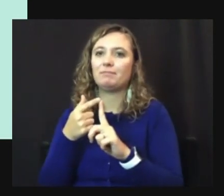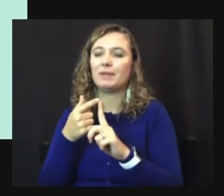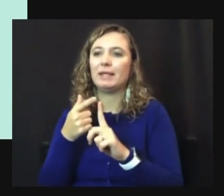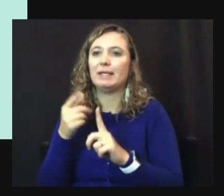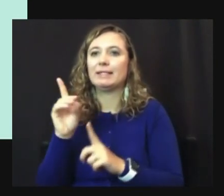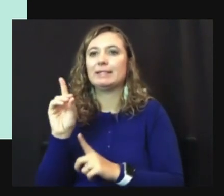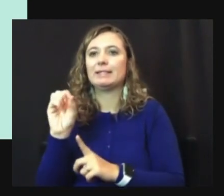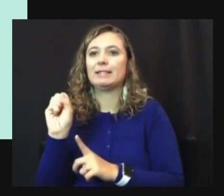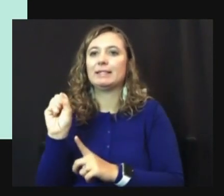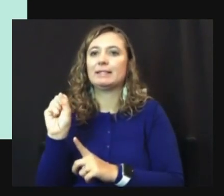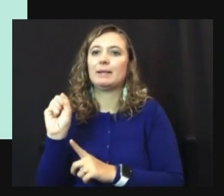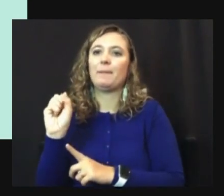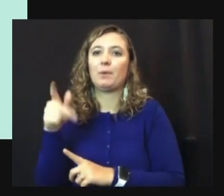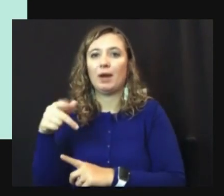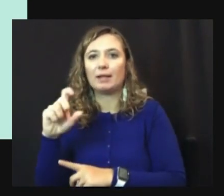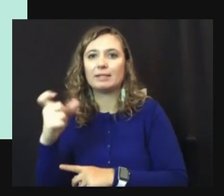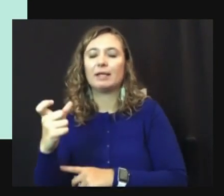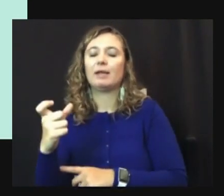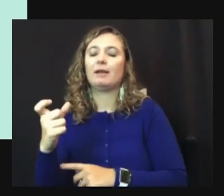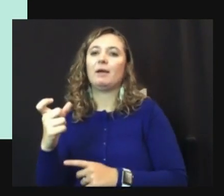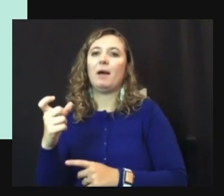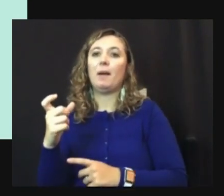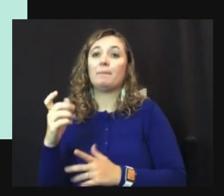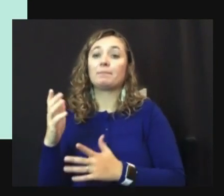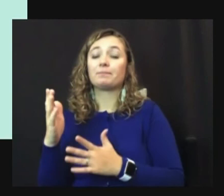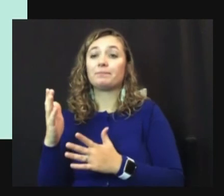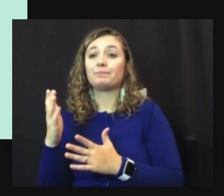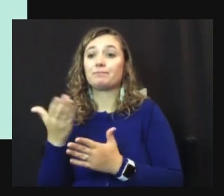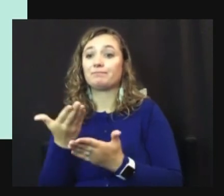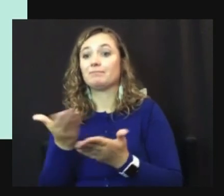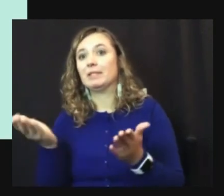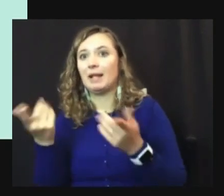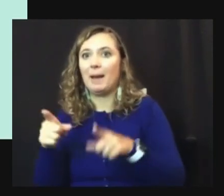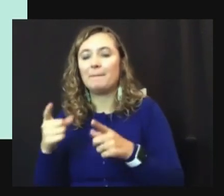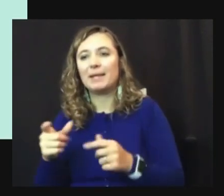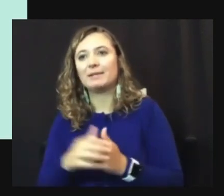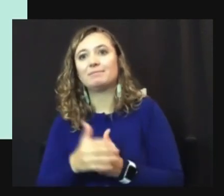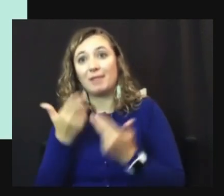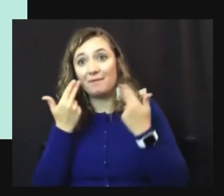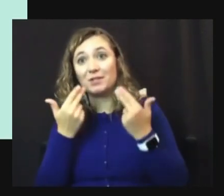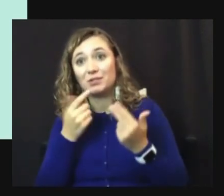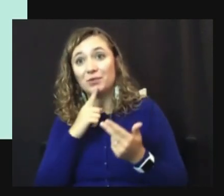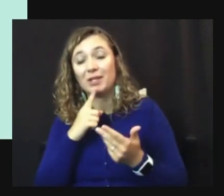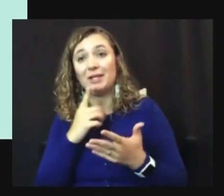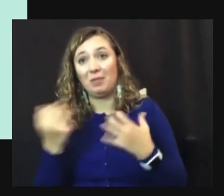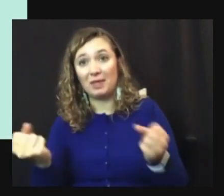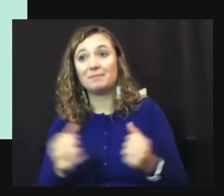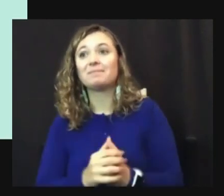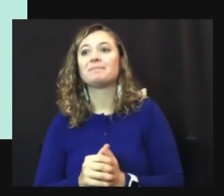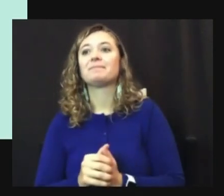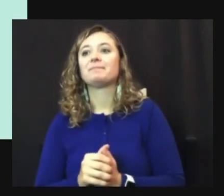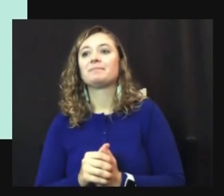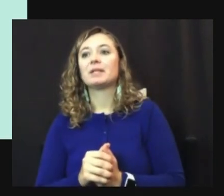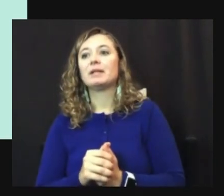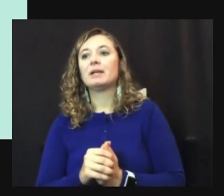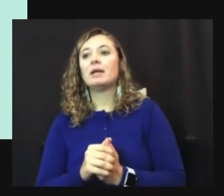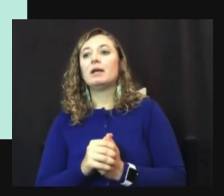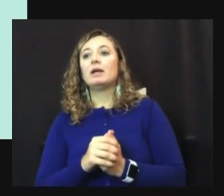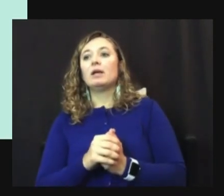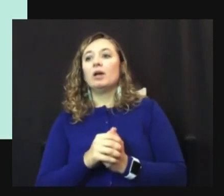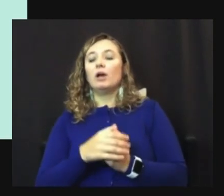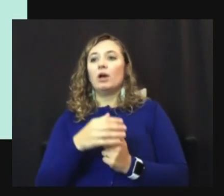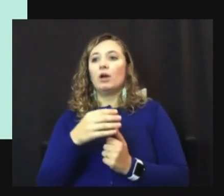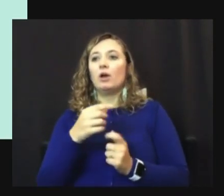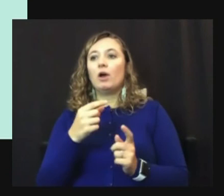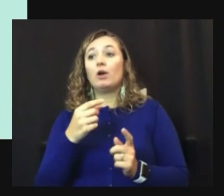Laughter is the best medicine. Information about her sensory profile is key. So one of the things that I know about